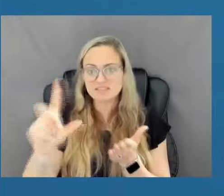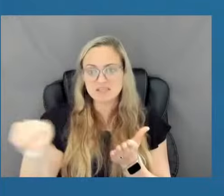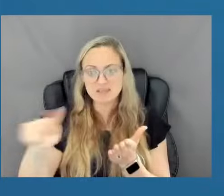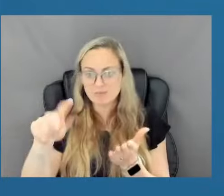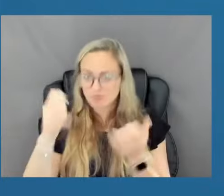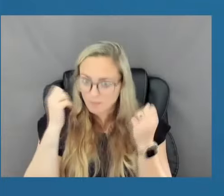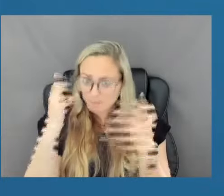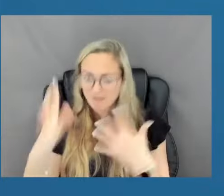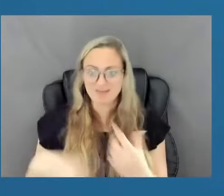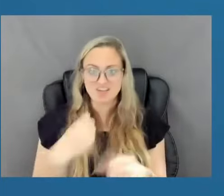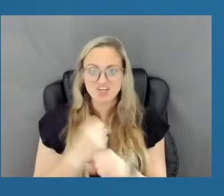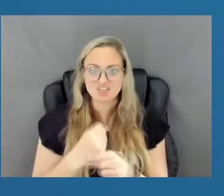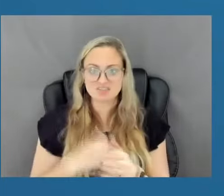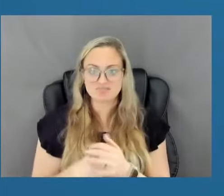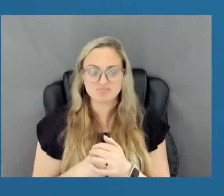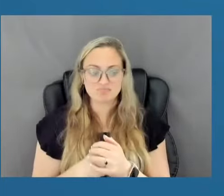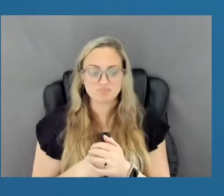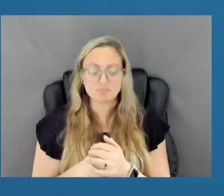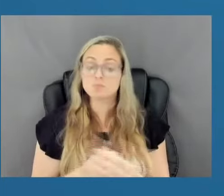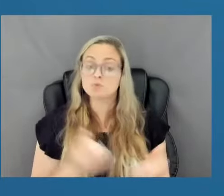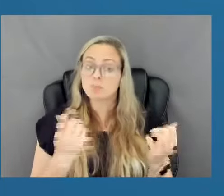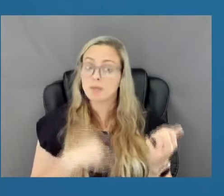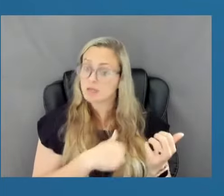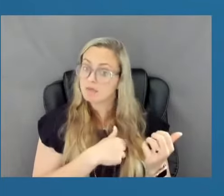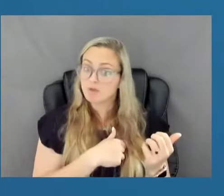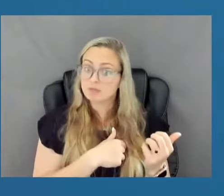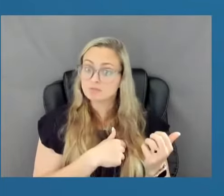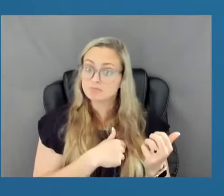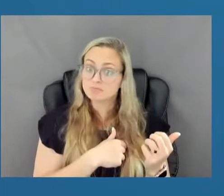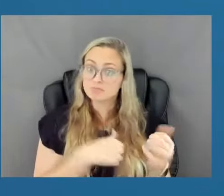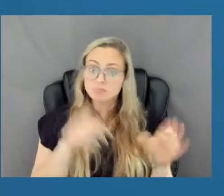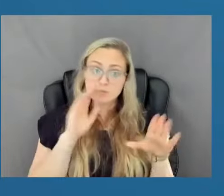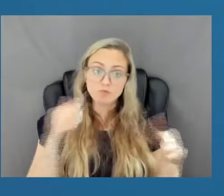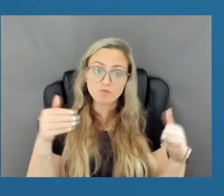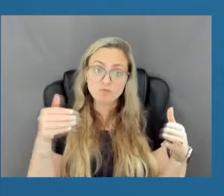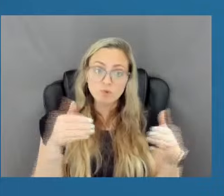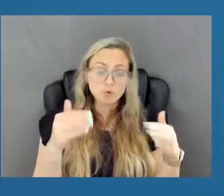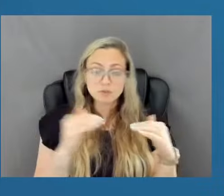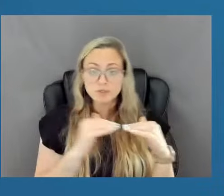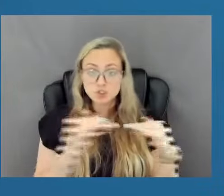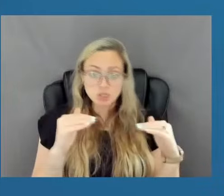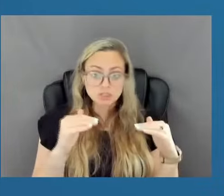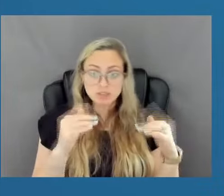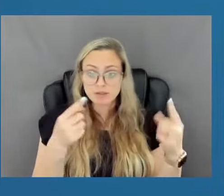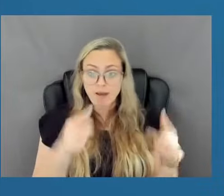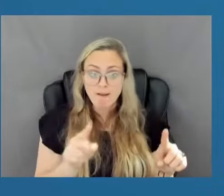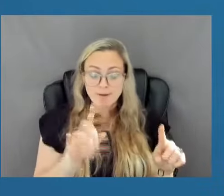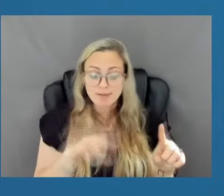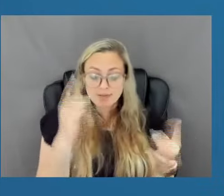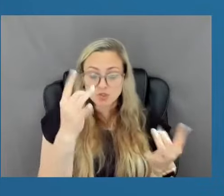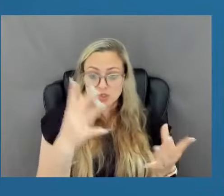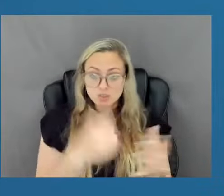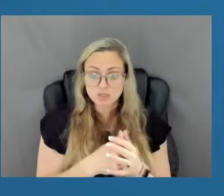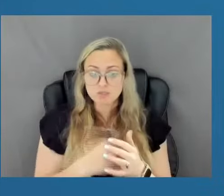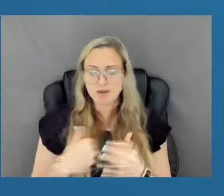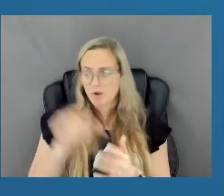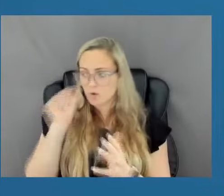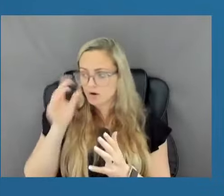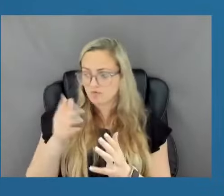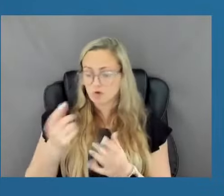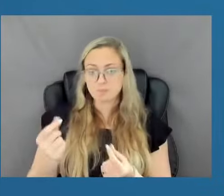And so while many of us were focused on justice being served in that tragedy, our governor